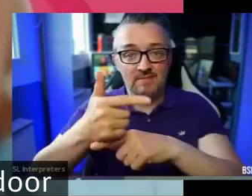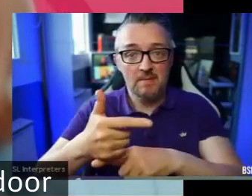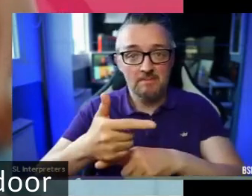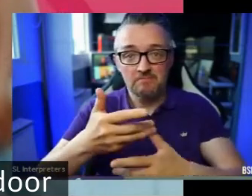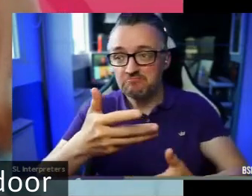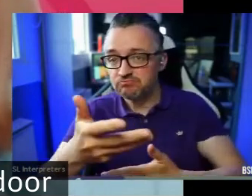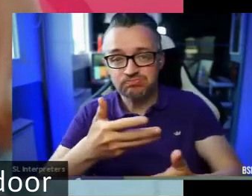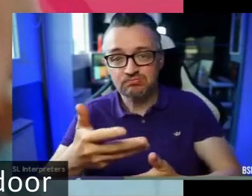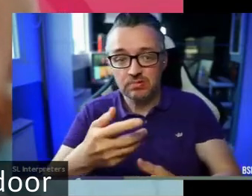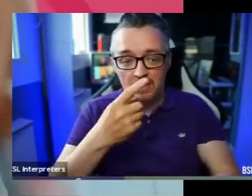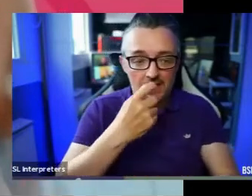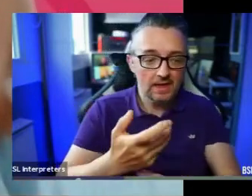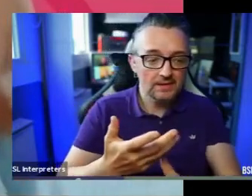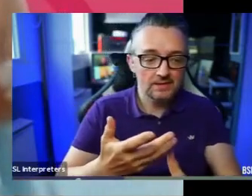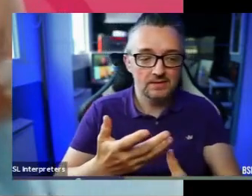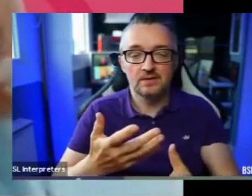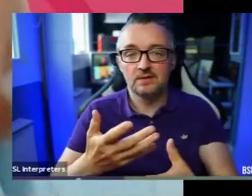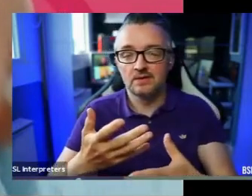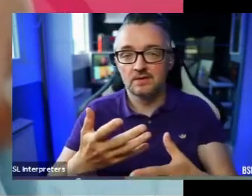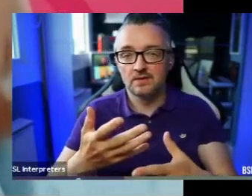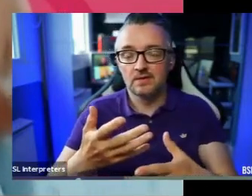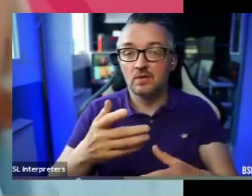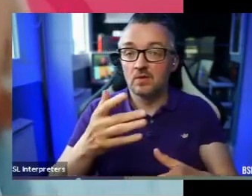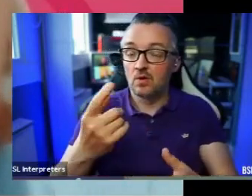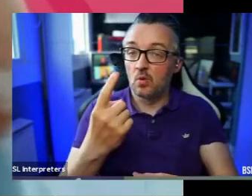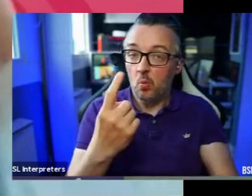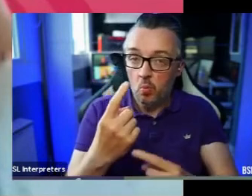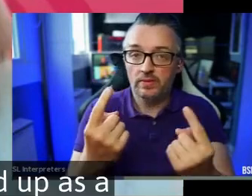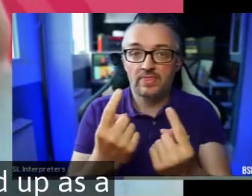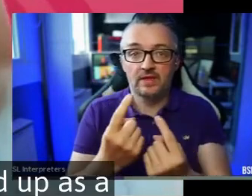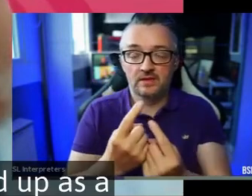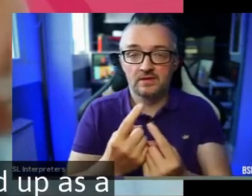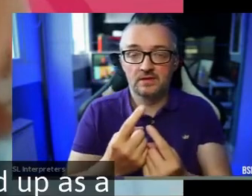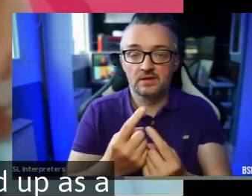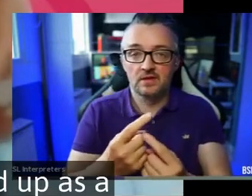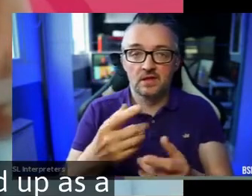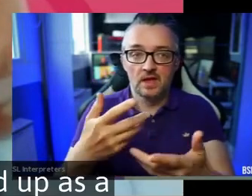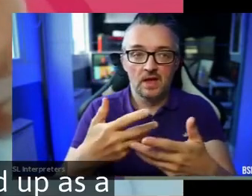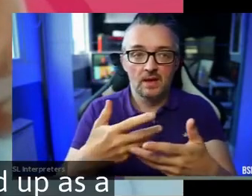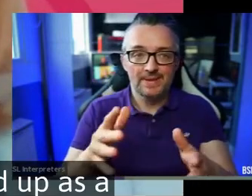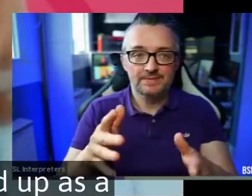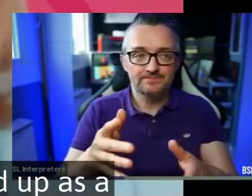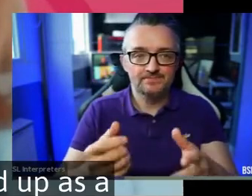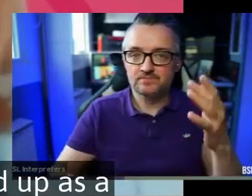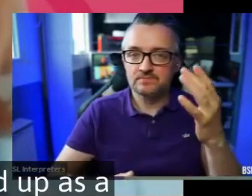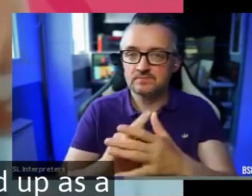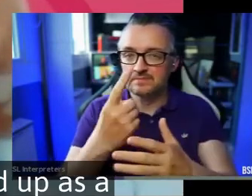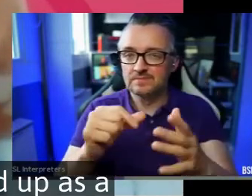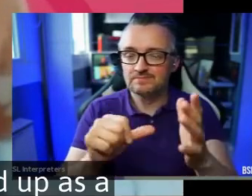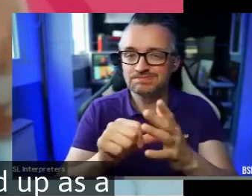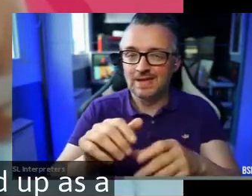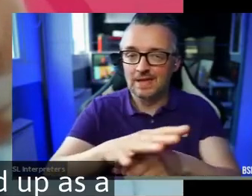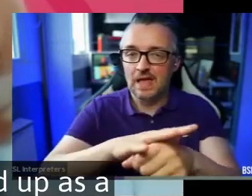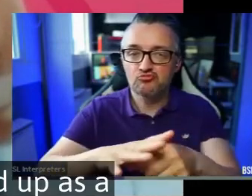the person that they were caring from and have a consultation with their doctor. But one of the areas that was flagged up as a